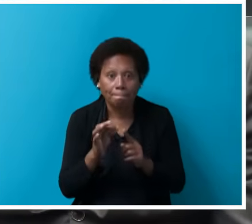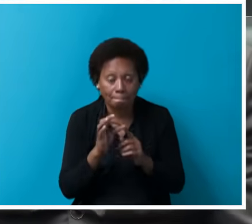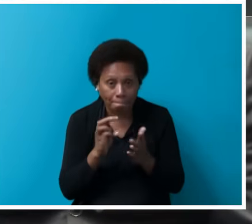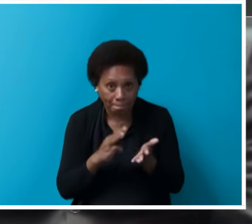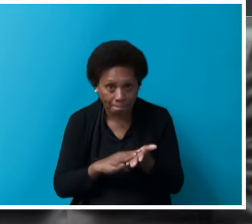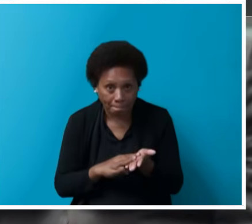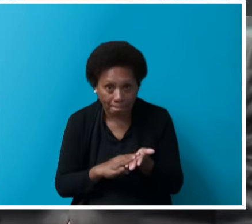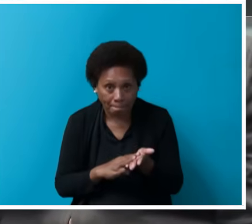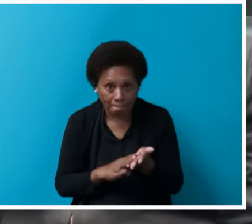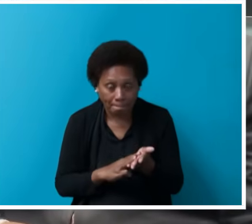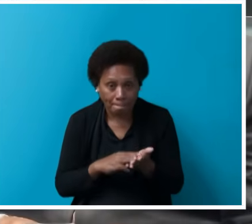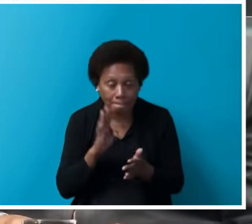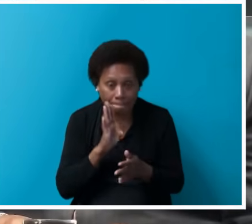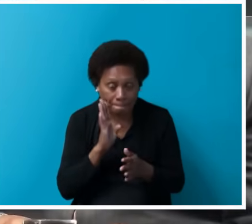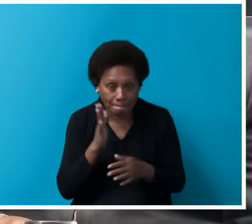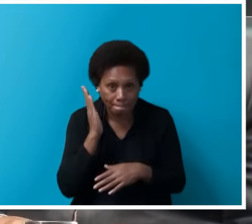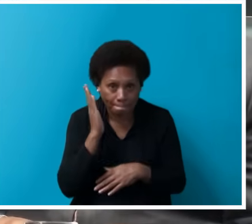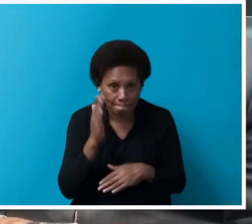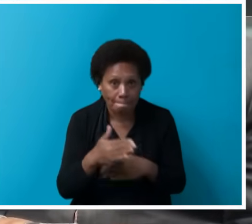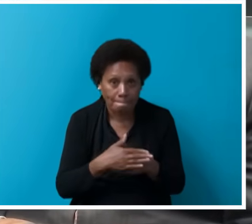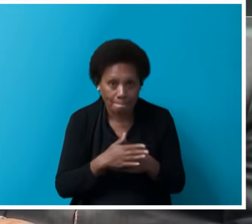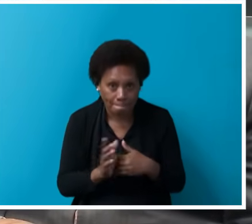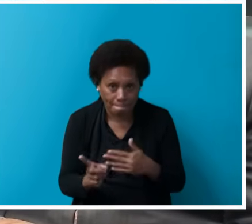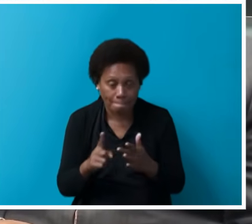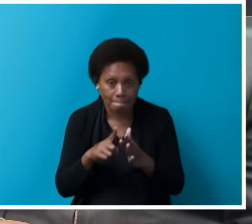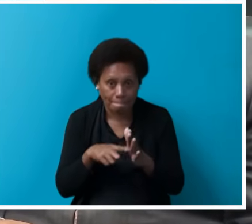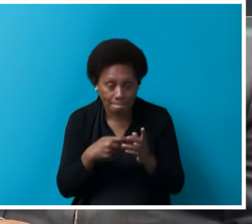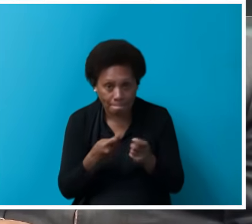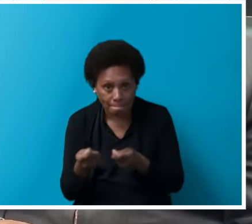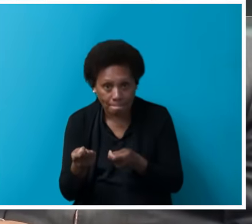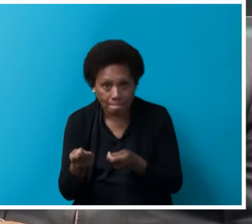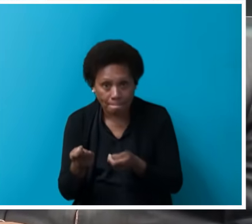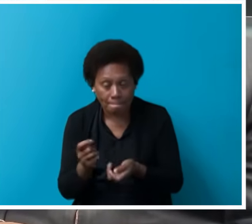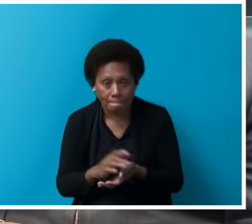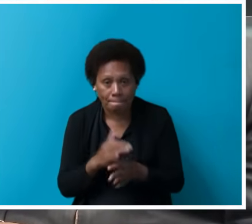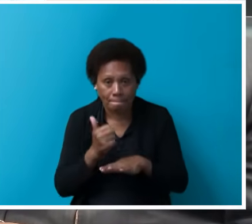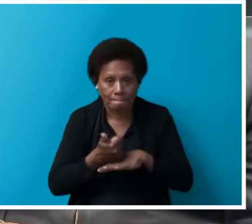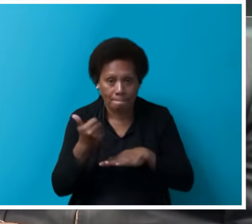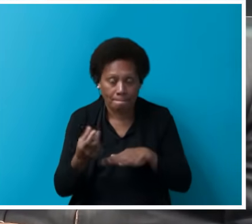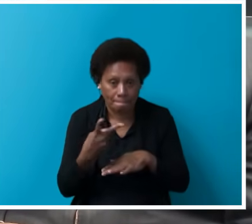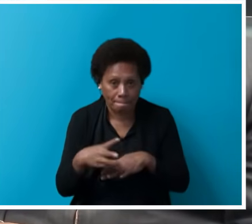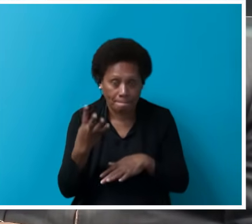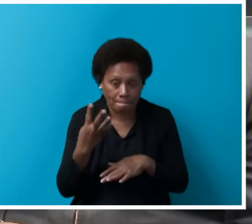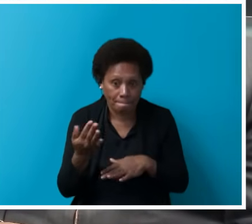before the school opened, in January, after we got in government on the 24th of December,